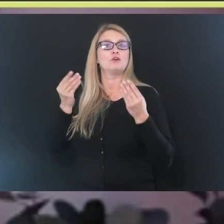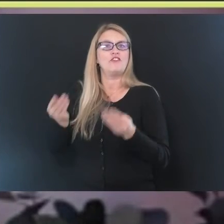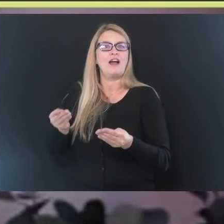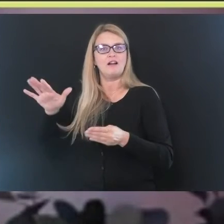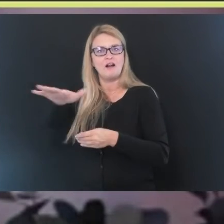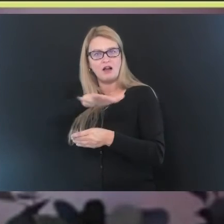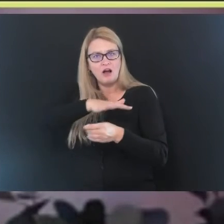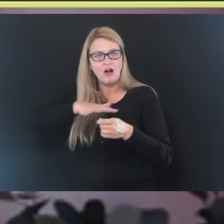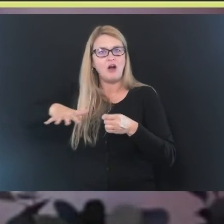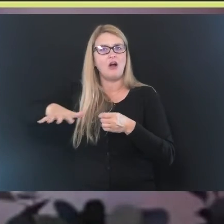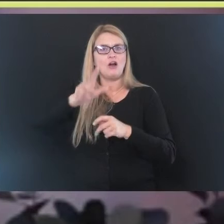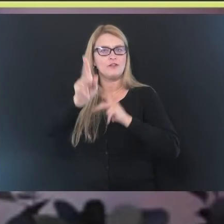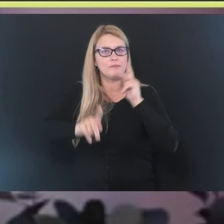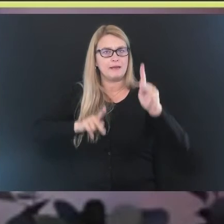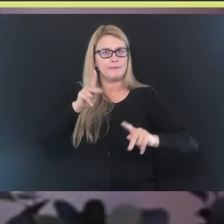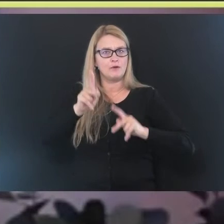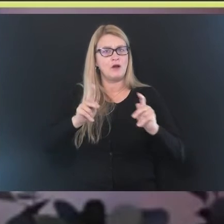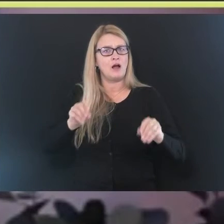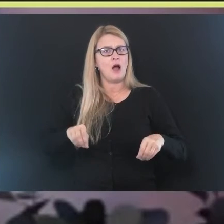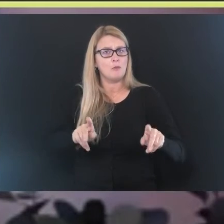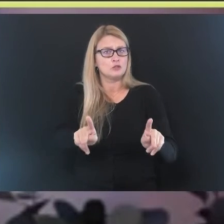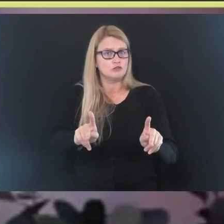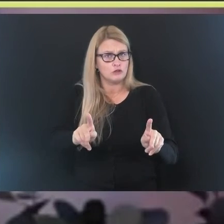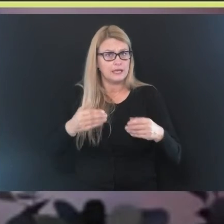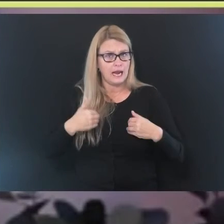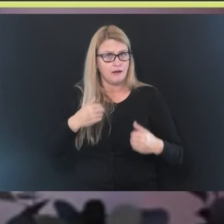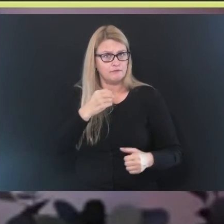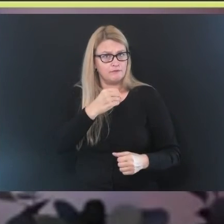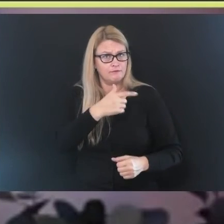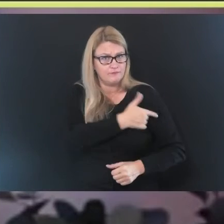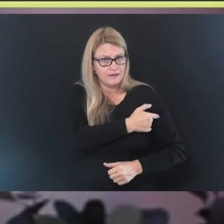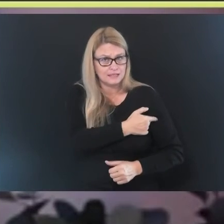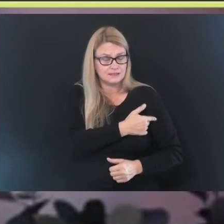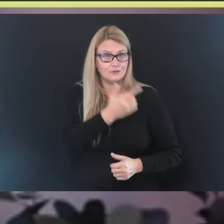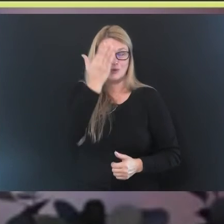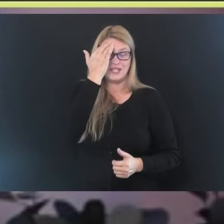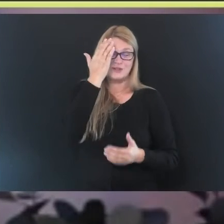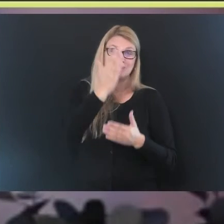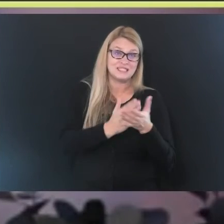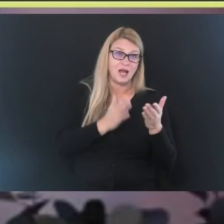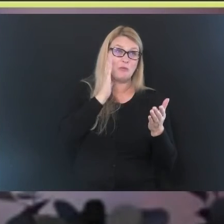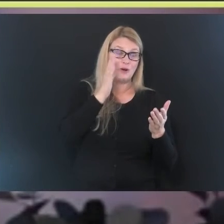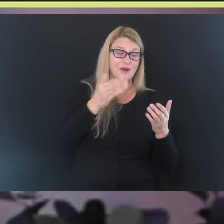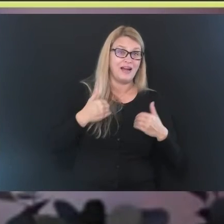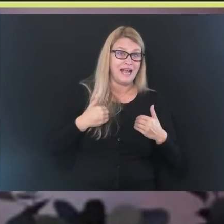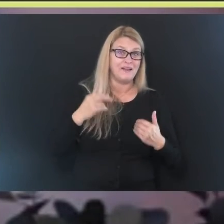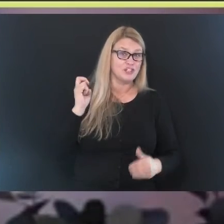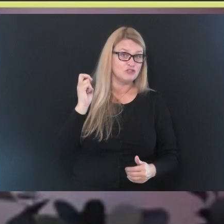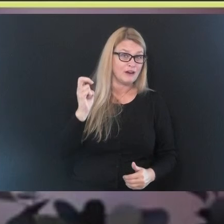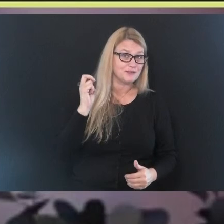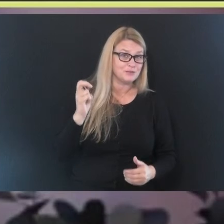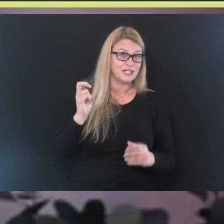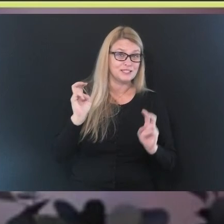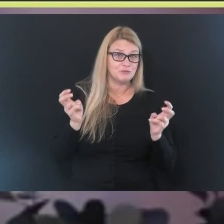area the opportunity to get the vaccine. We understand that there might be transportation issues. We understand